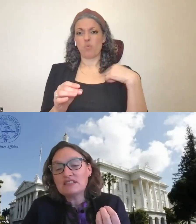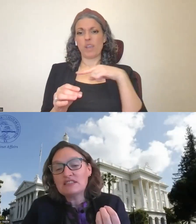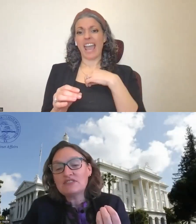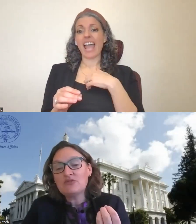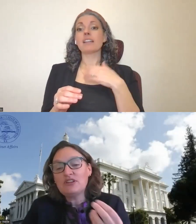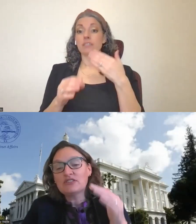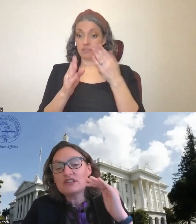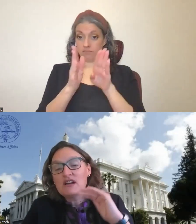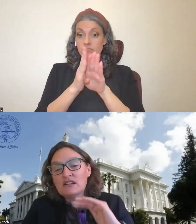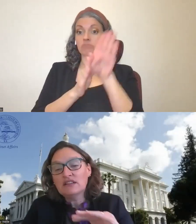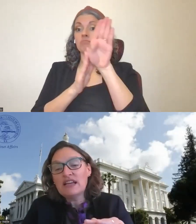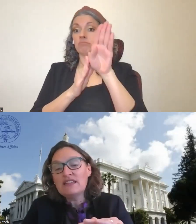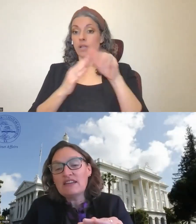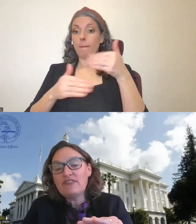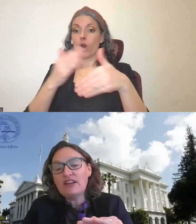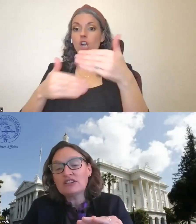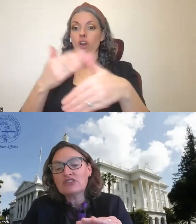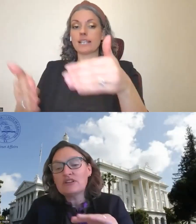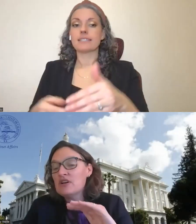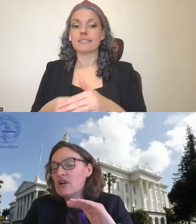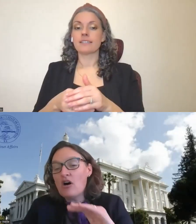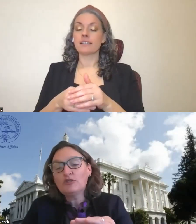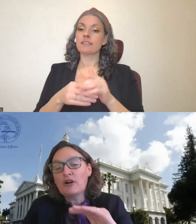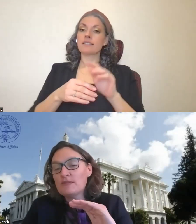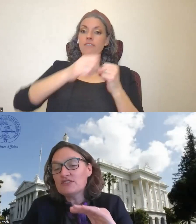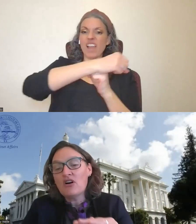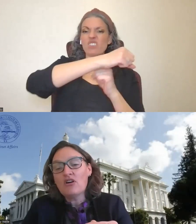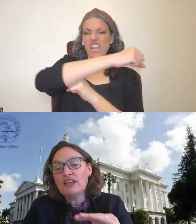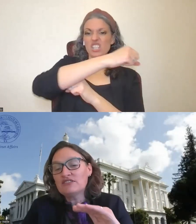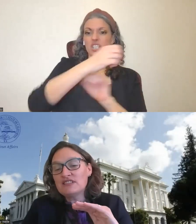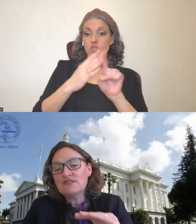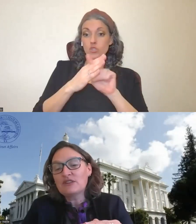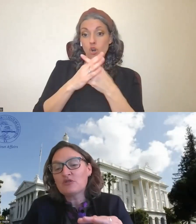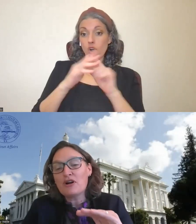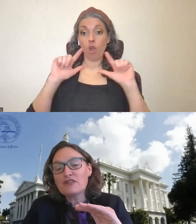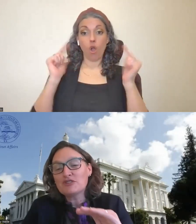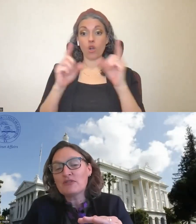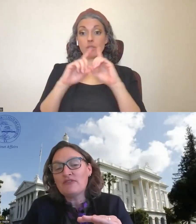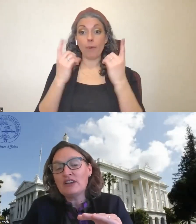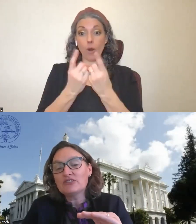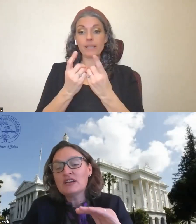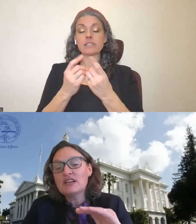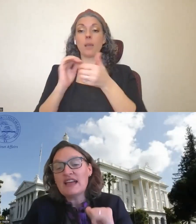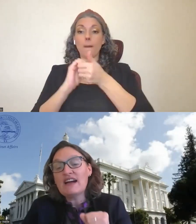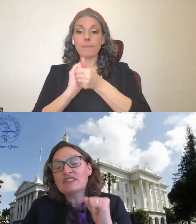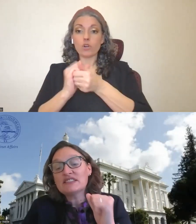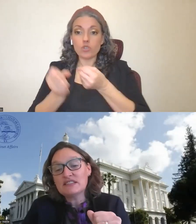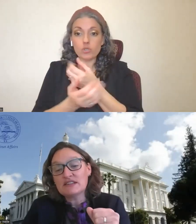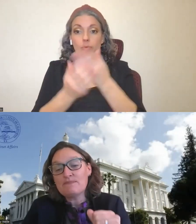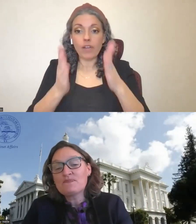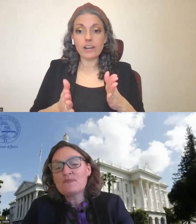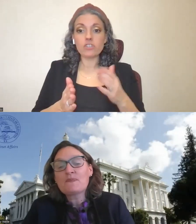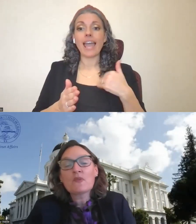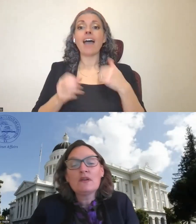progress these last 2 years, laying that foundation, all departments, all agencies, federal partners, providers, to have a